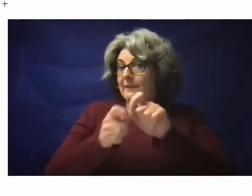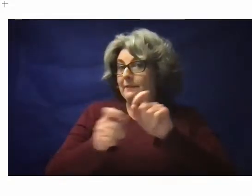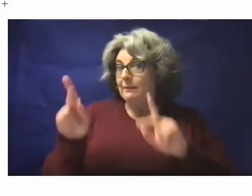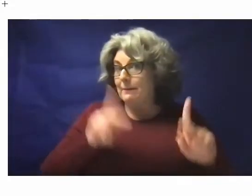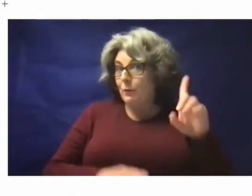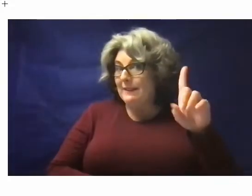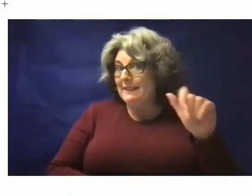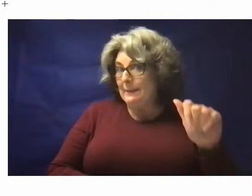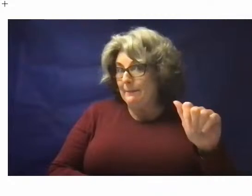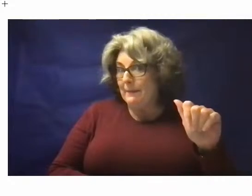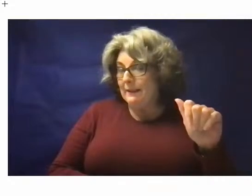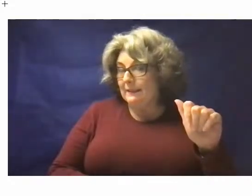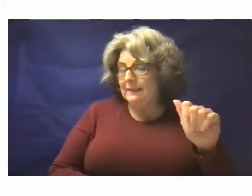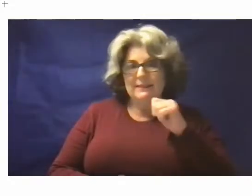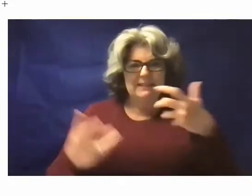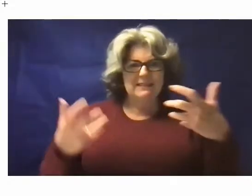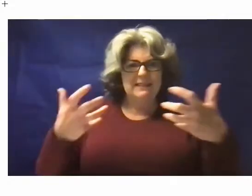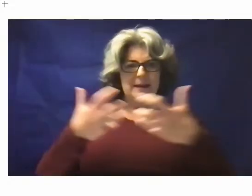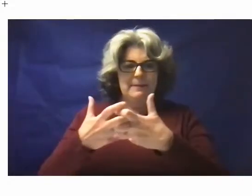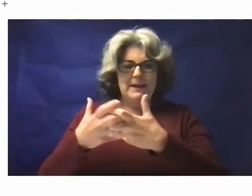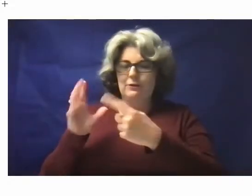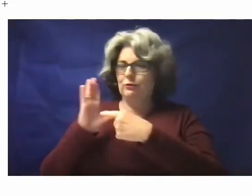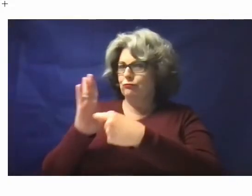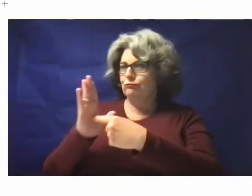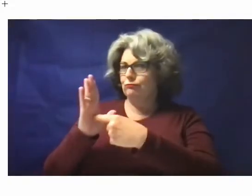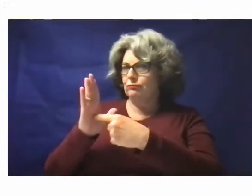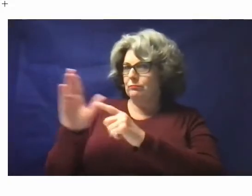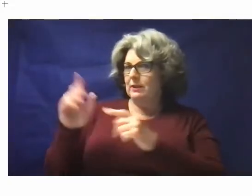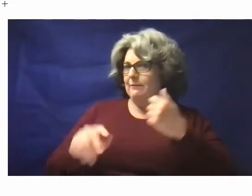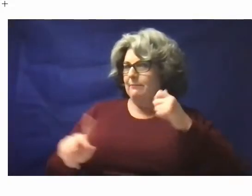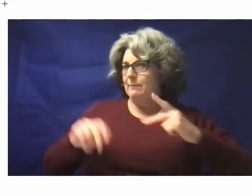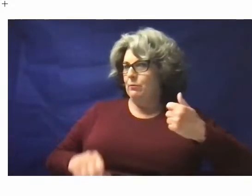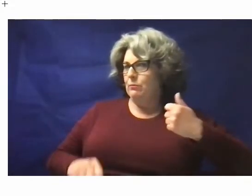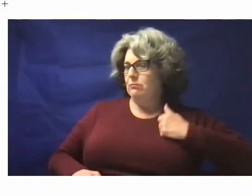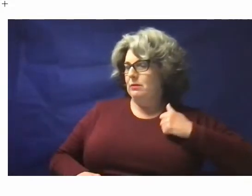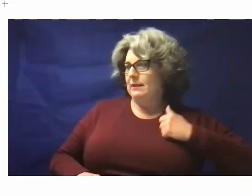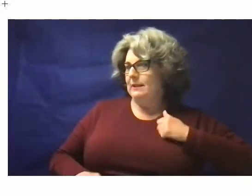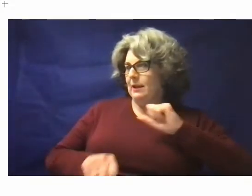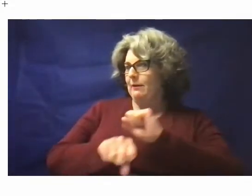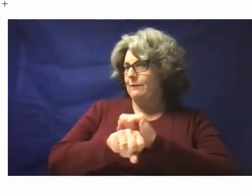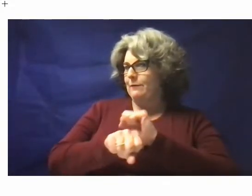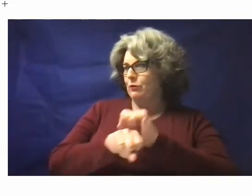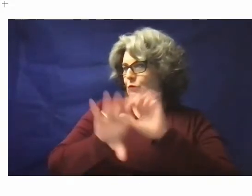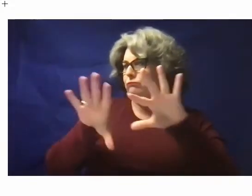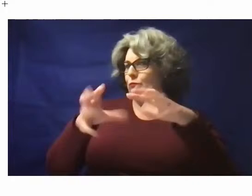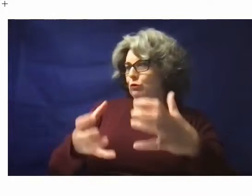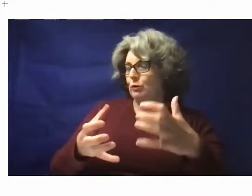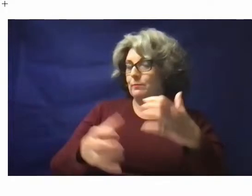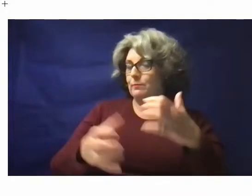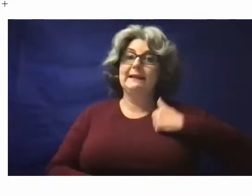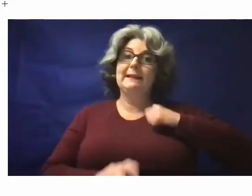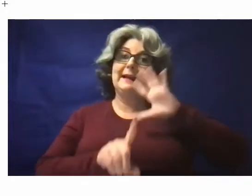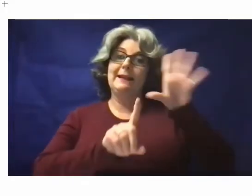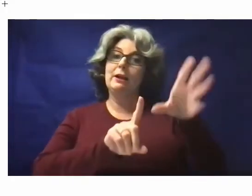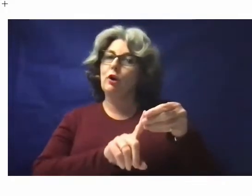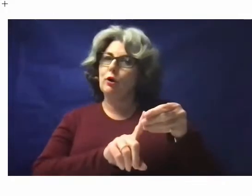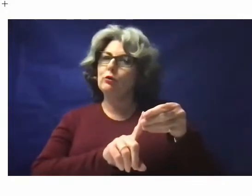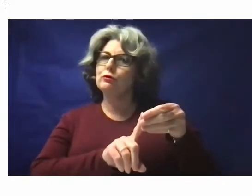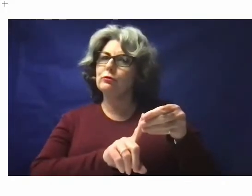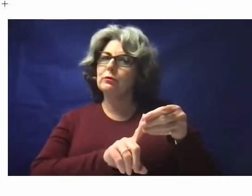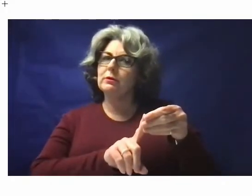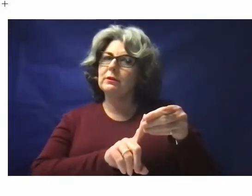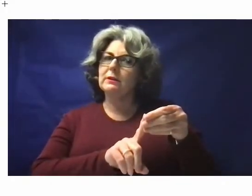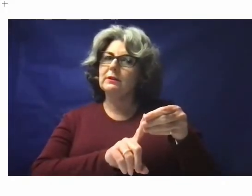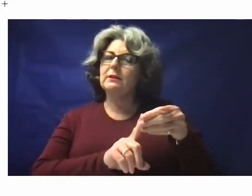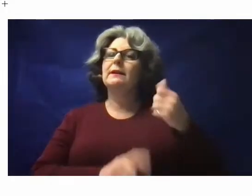not match the representativity of Canadians of the workforce in Canadian culture, in the Canadian